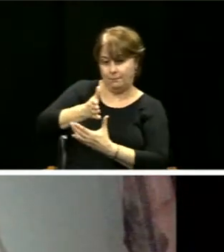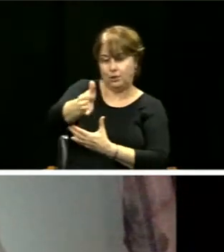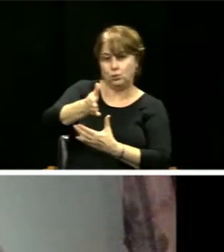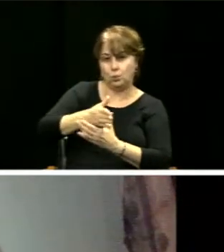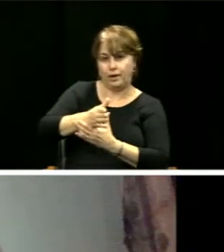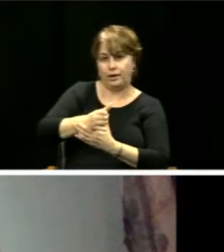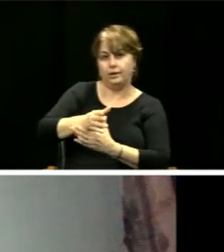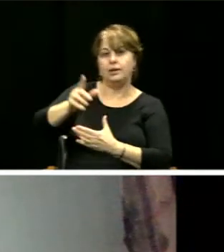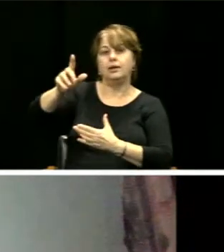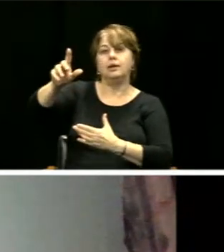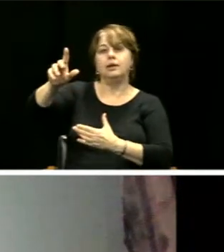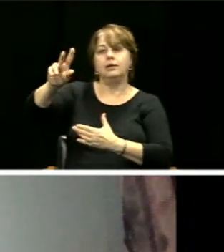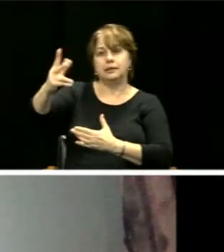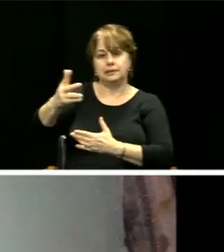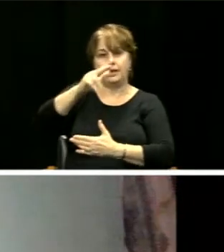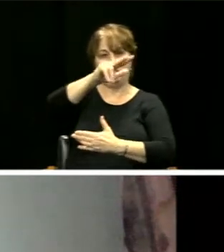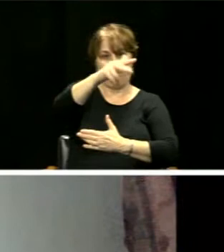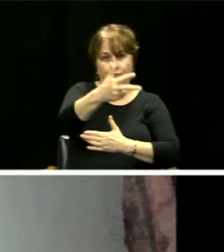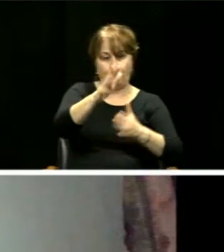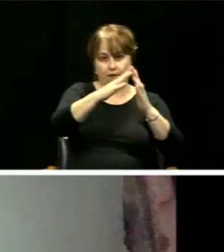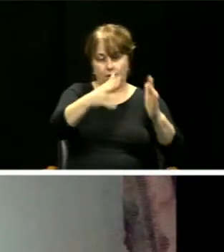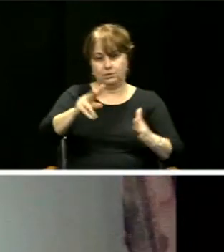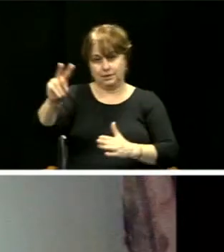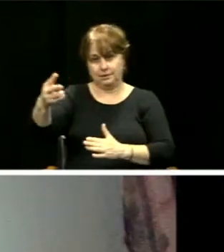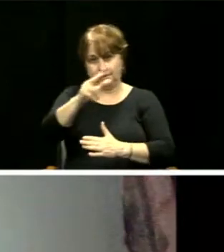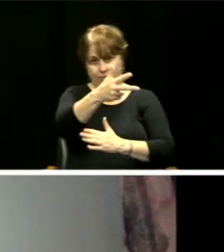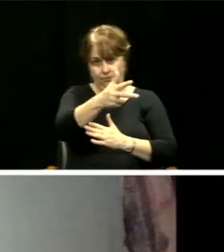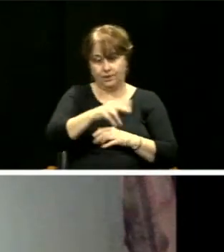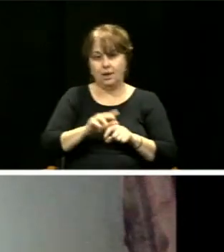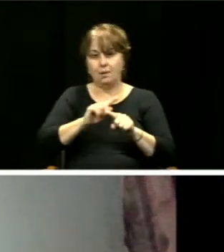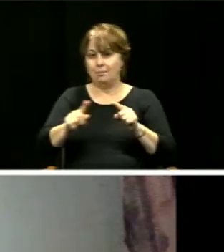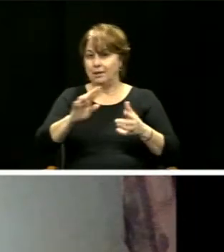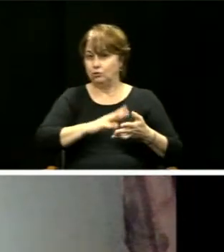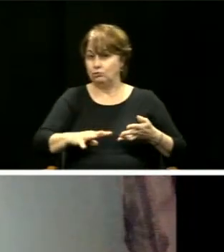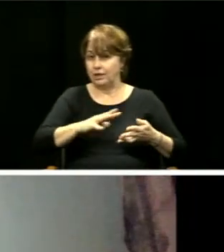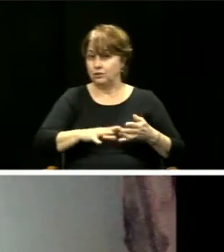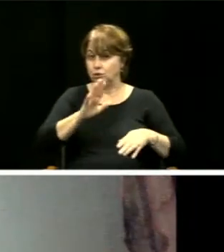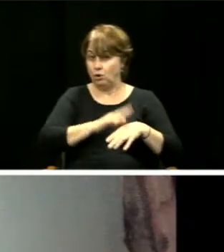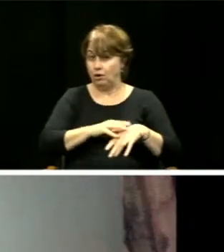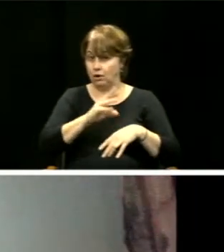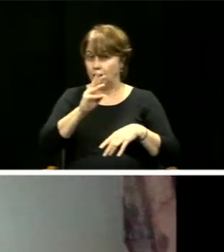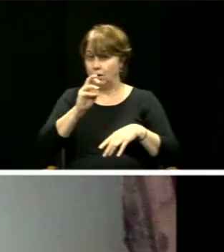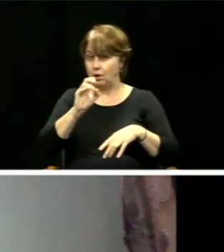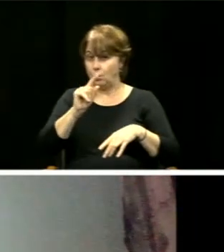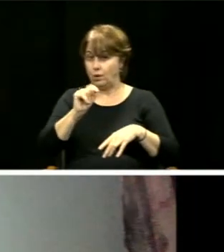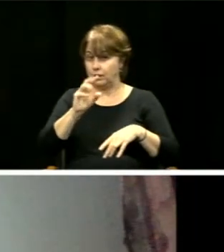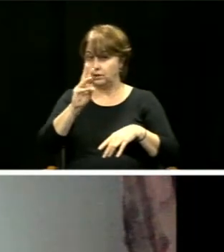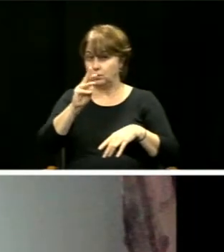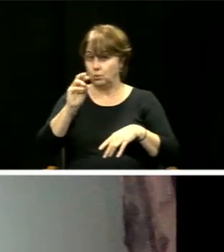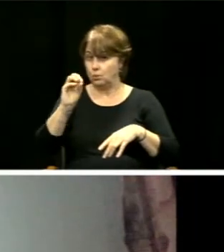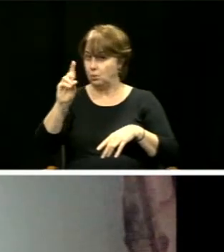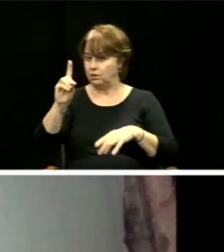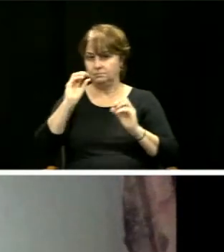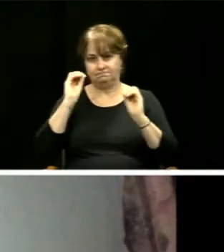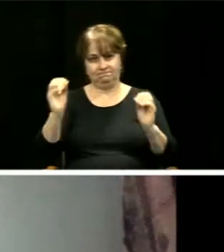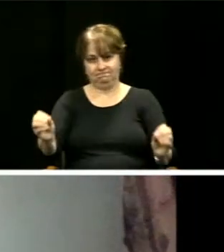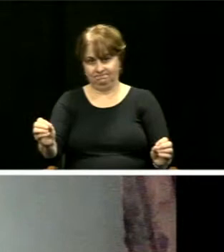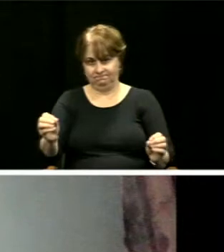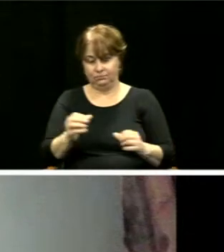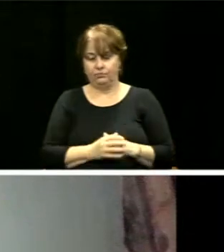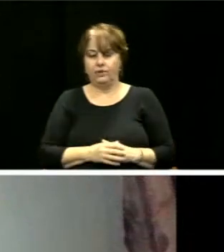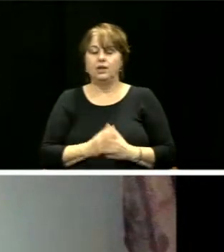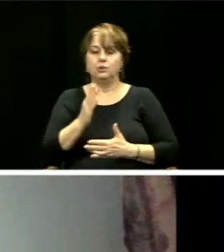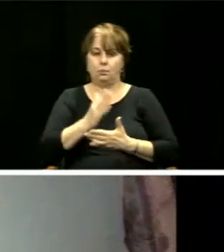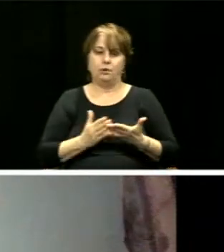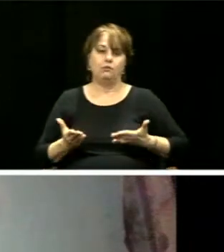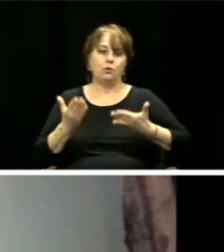goes towards Norwood, but there was no drainage on Westwood. But we do, as part of our recommendation, we do